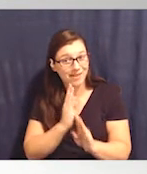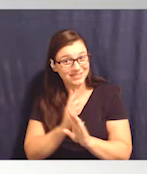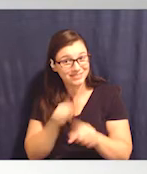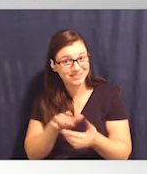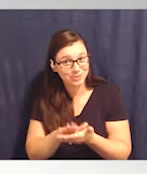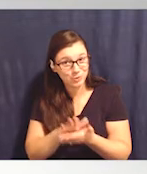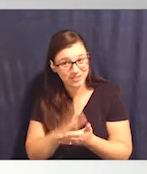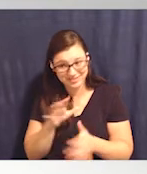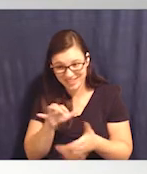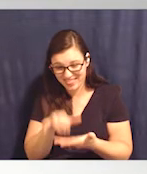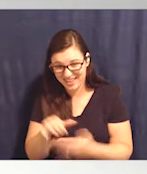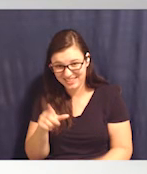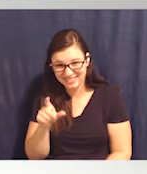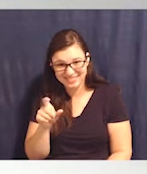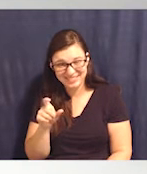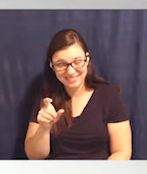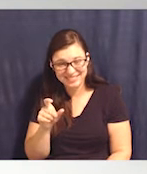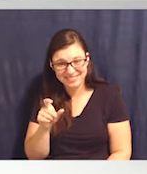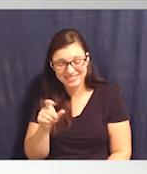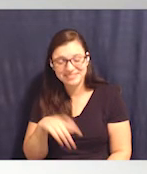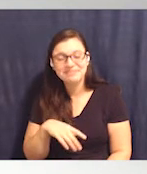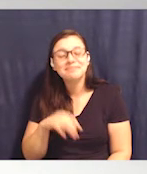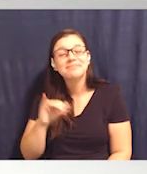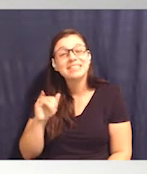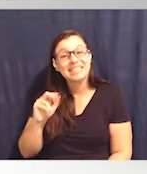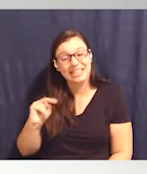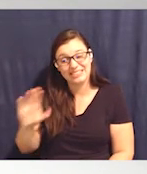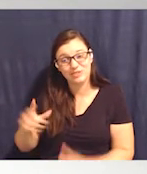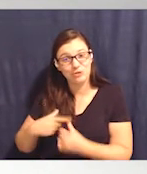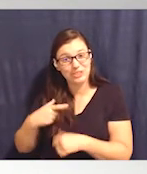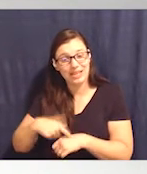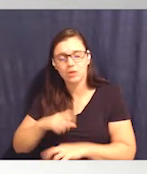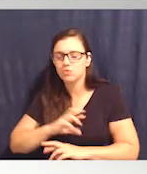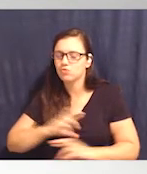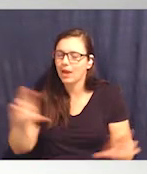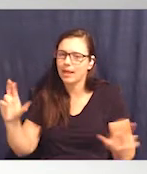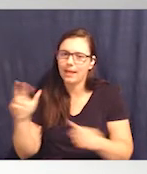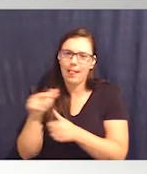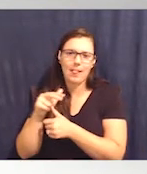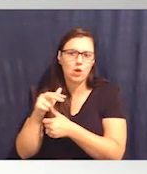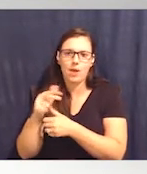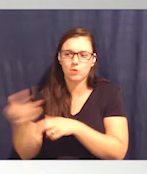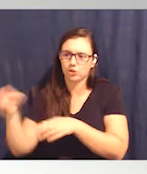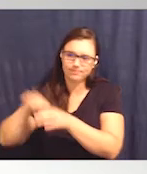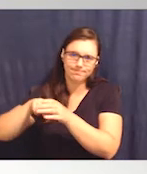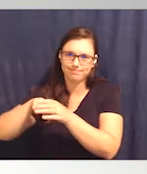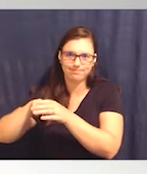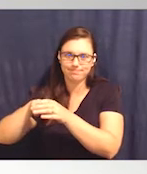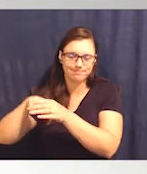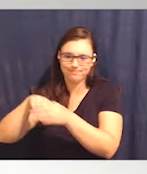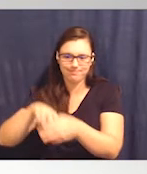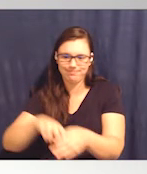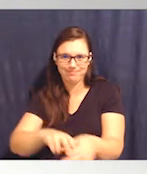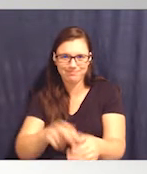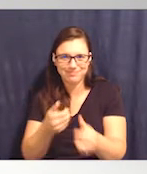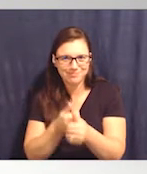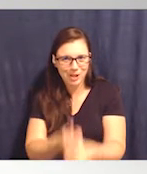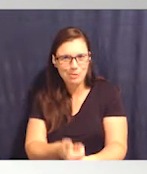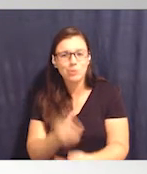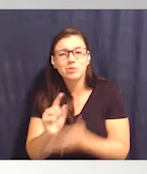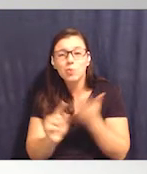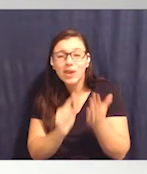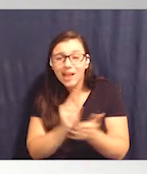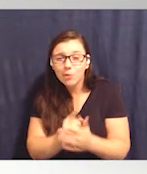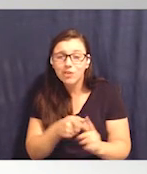Ian's first day, I was ready to ride a helicopter and follow him down the road because it was an hour ride from where he got picked up to the school he was going to. I